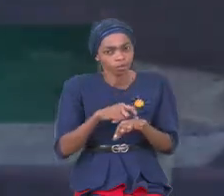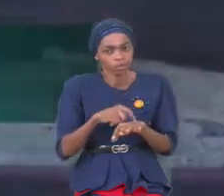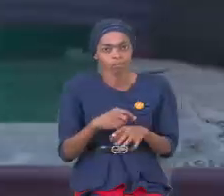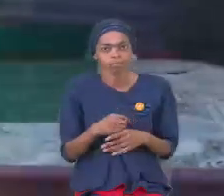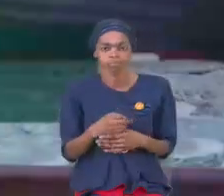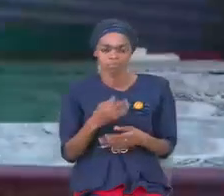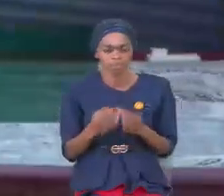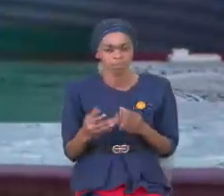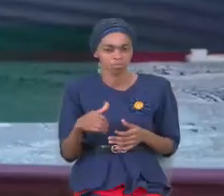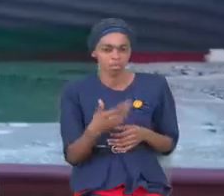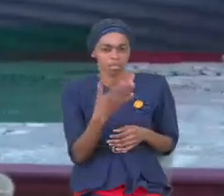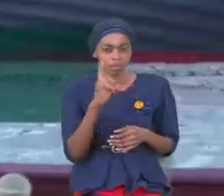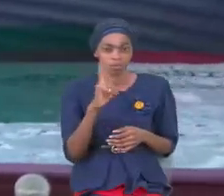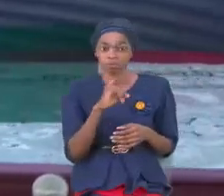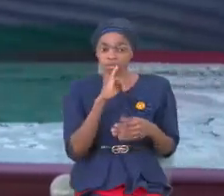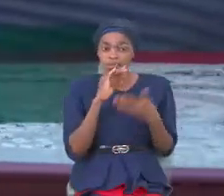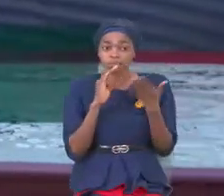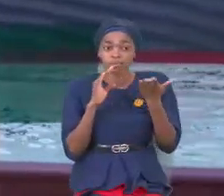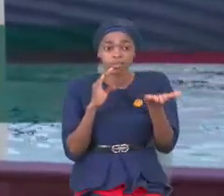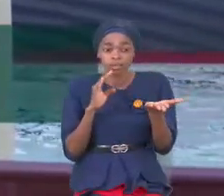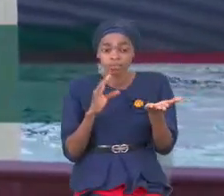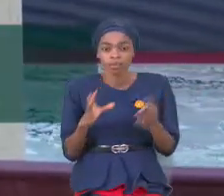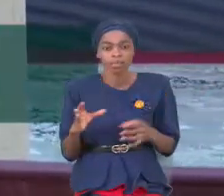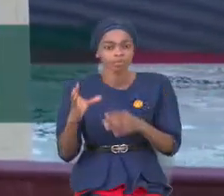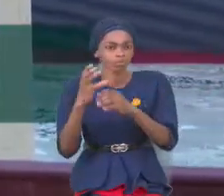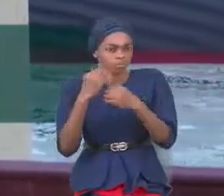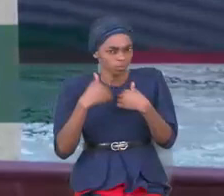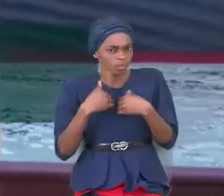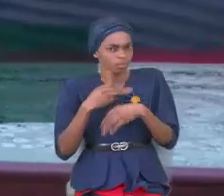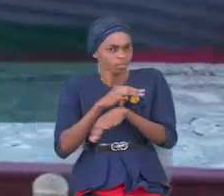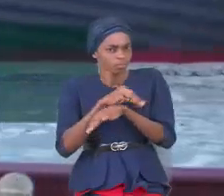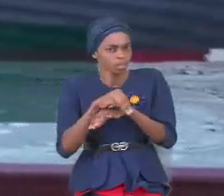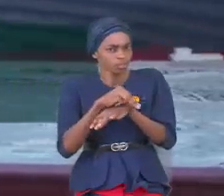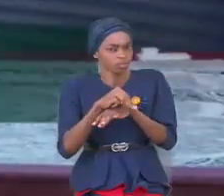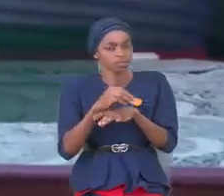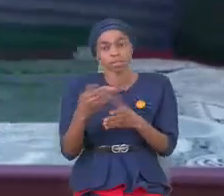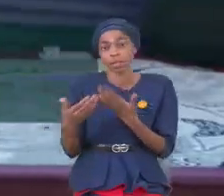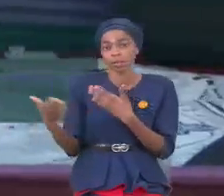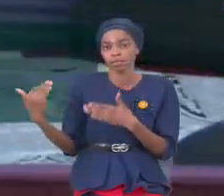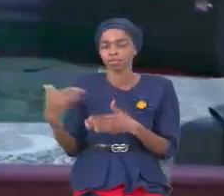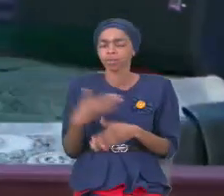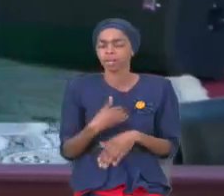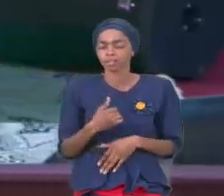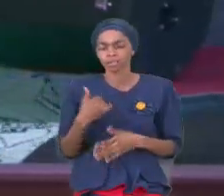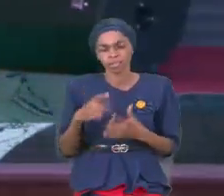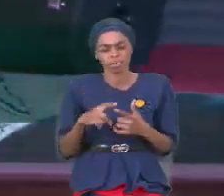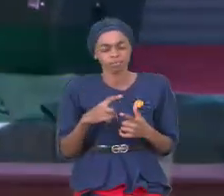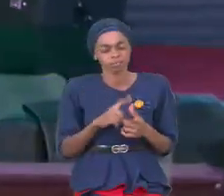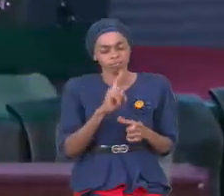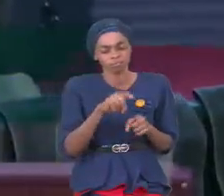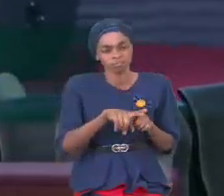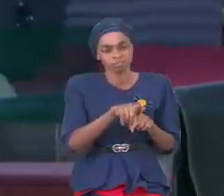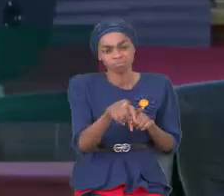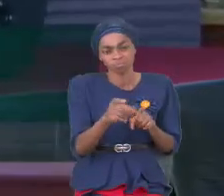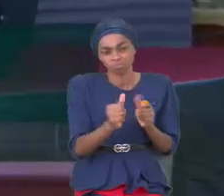there taken the ministry before? And then you went astray. You backslid.